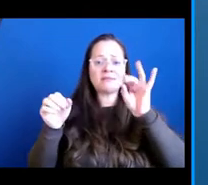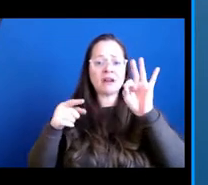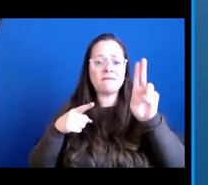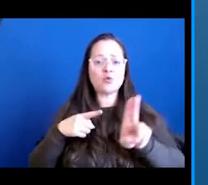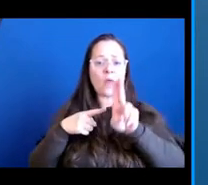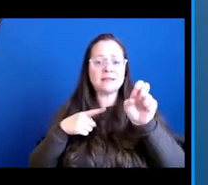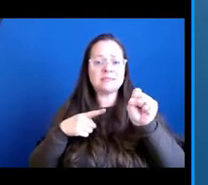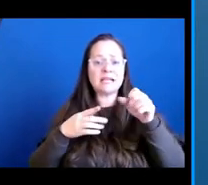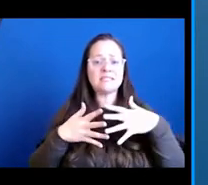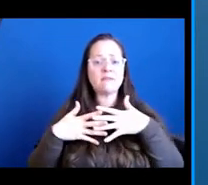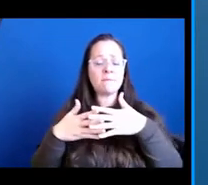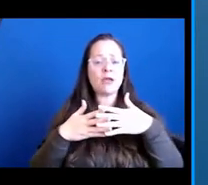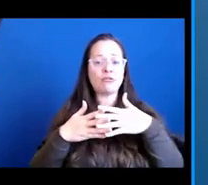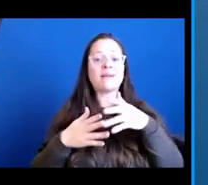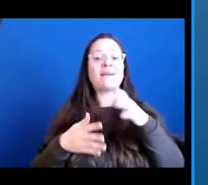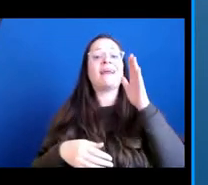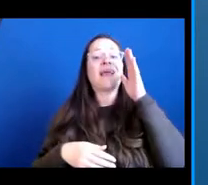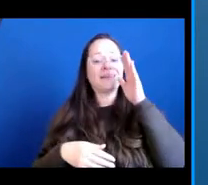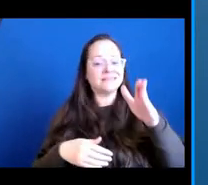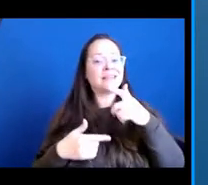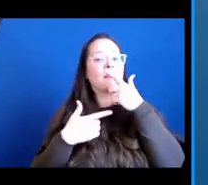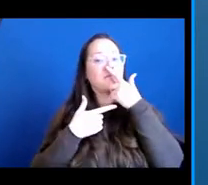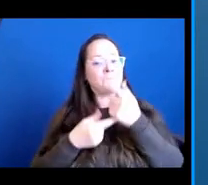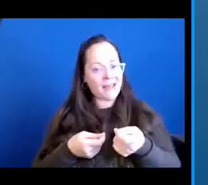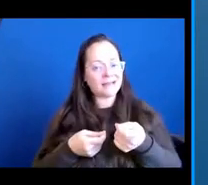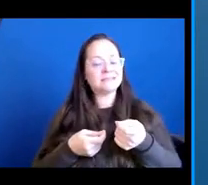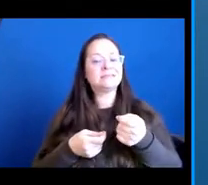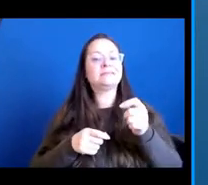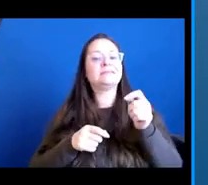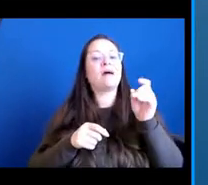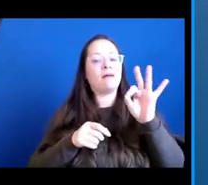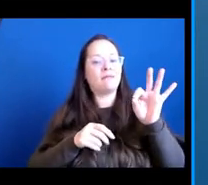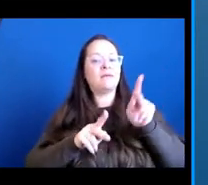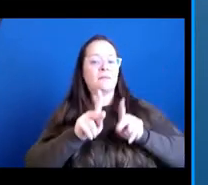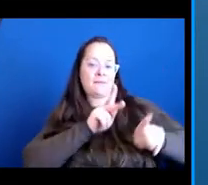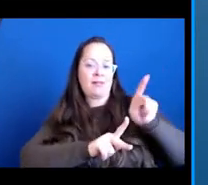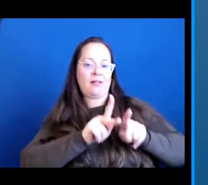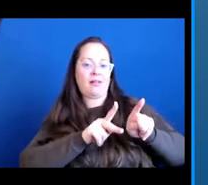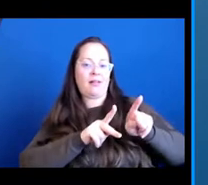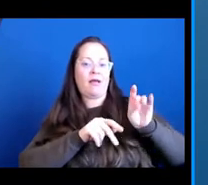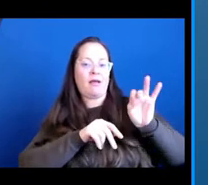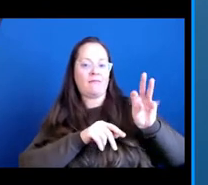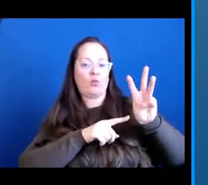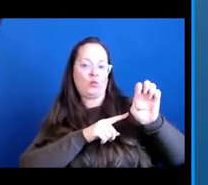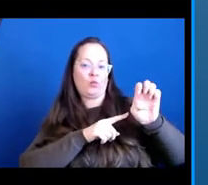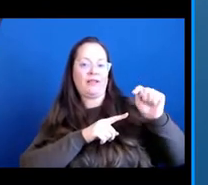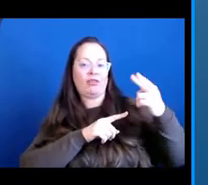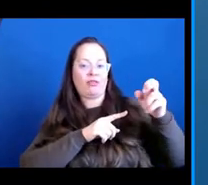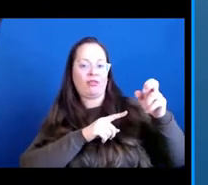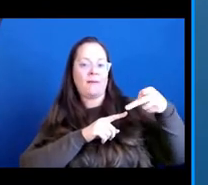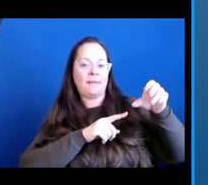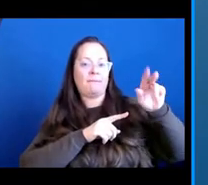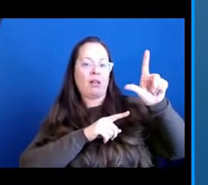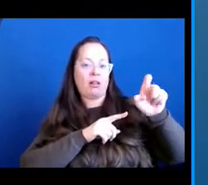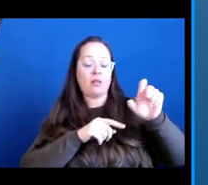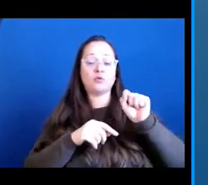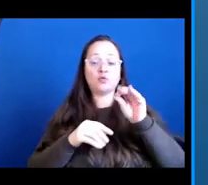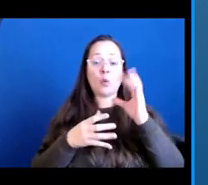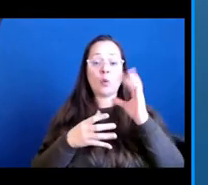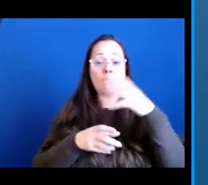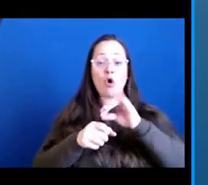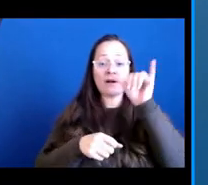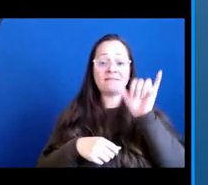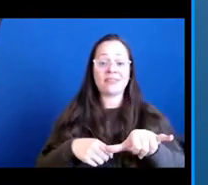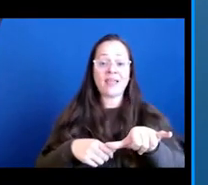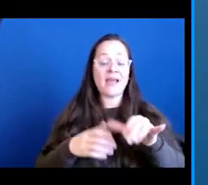is in the best interest of we the people in America and so part of that is the